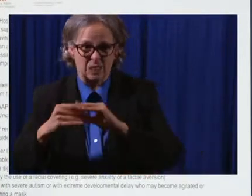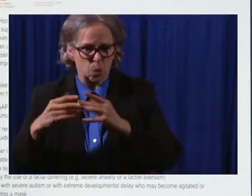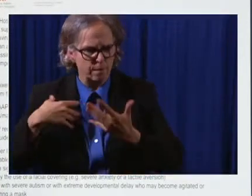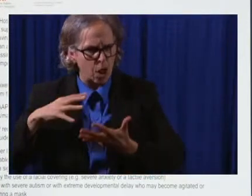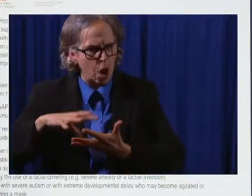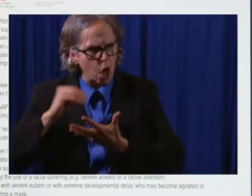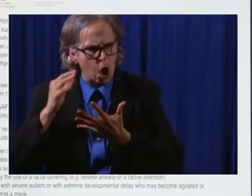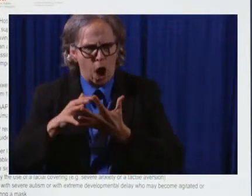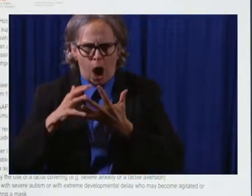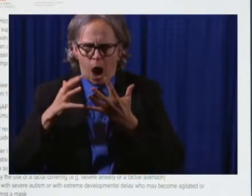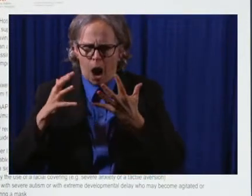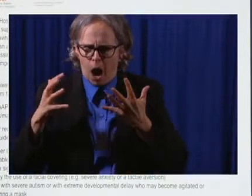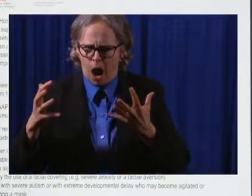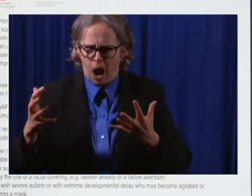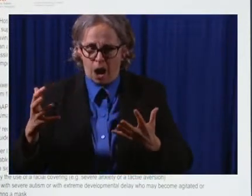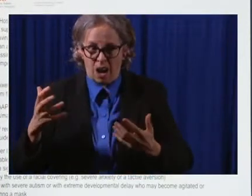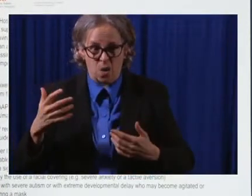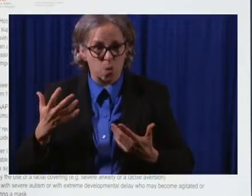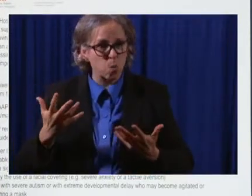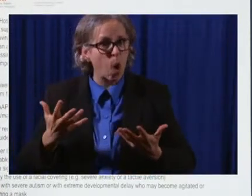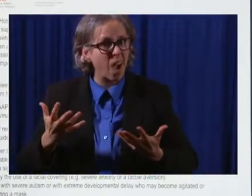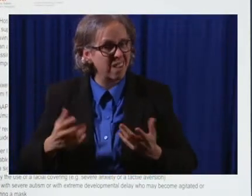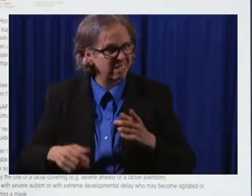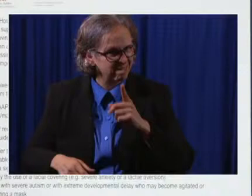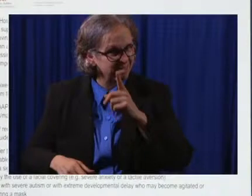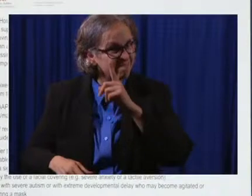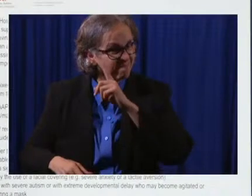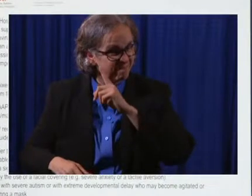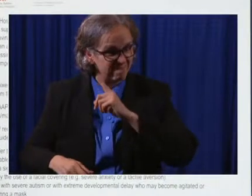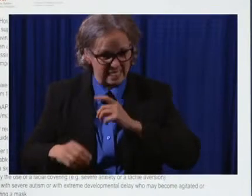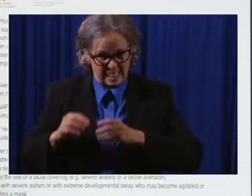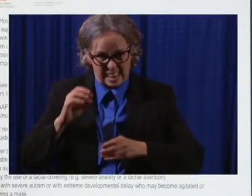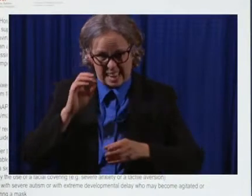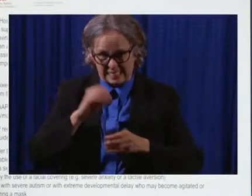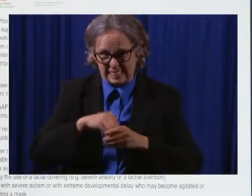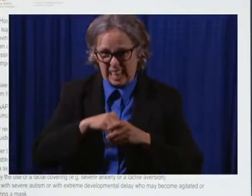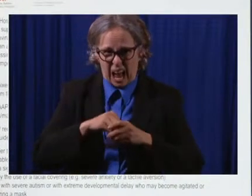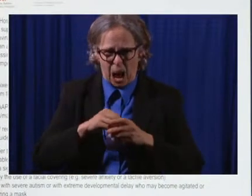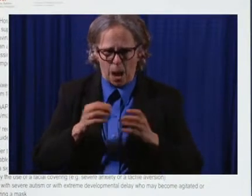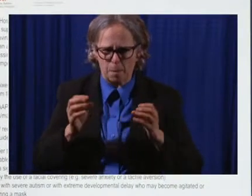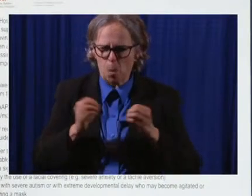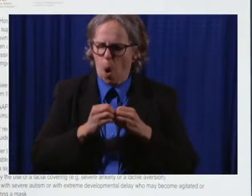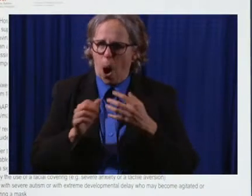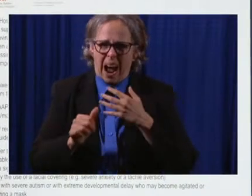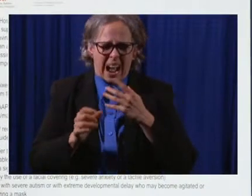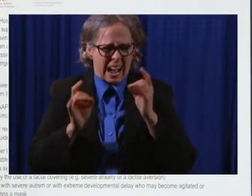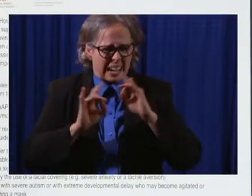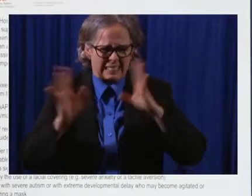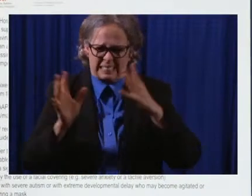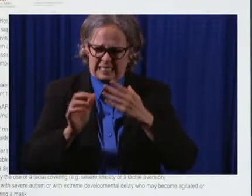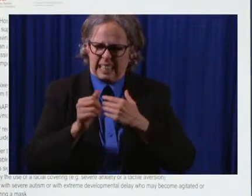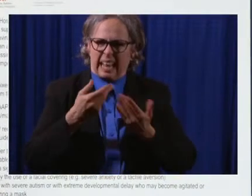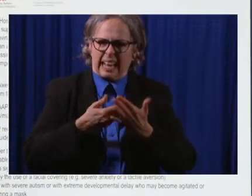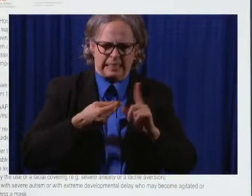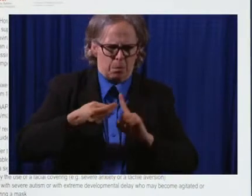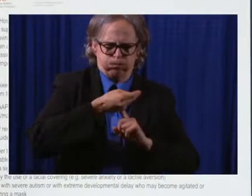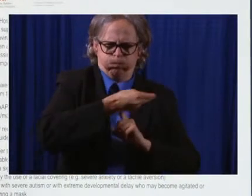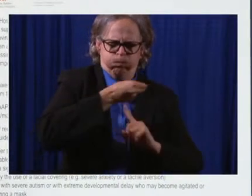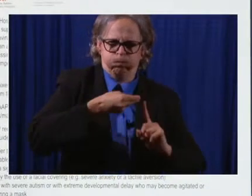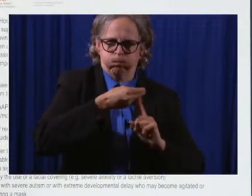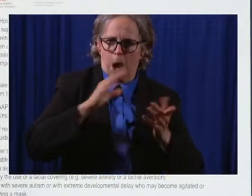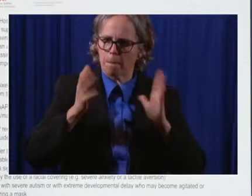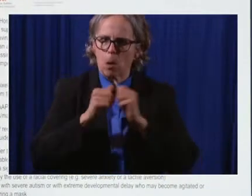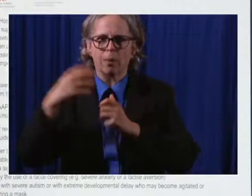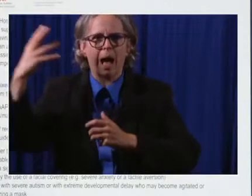is how very, very, very much more dangerous it is for people to be inside than outside, and particularly if they're in a